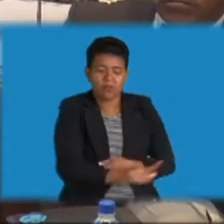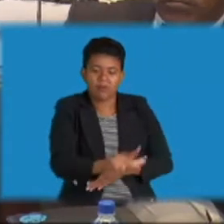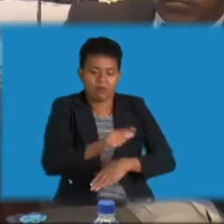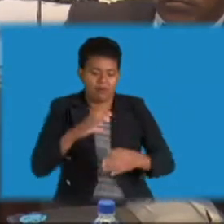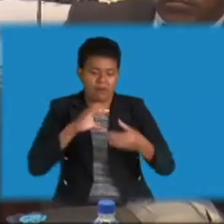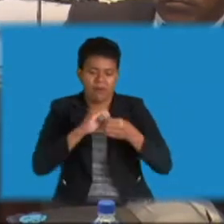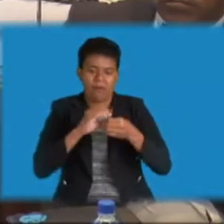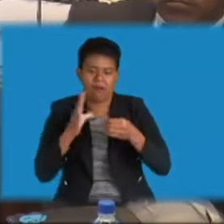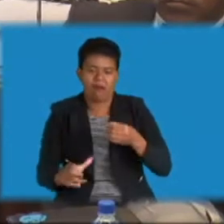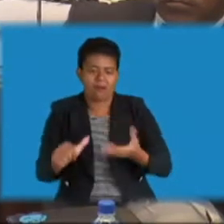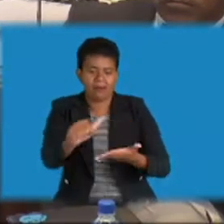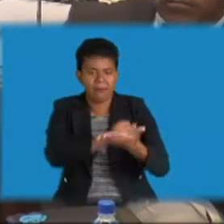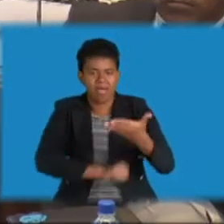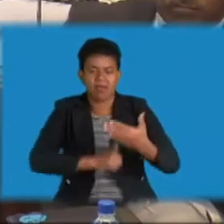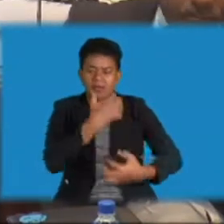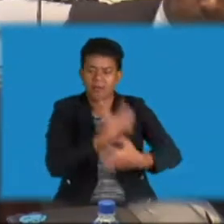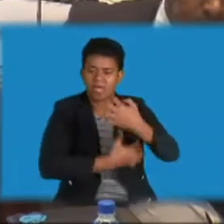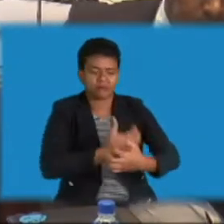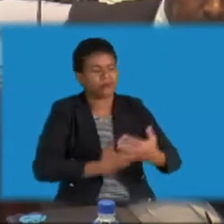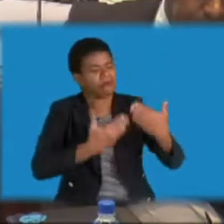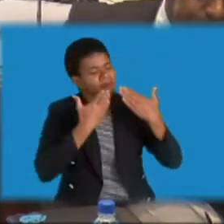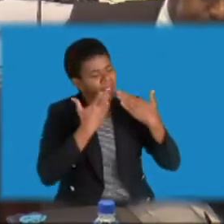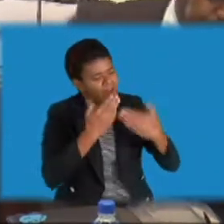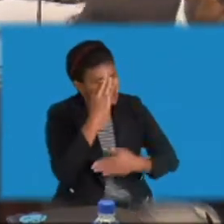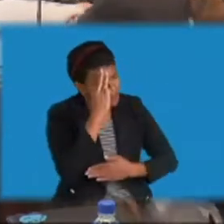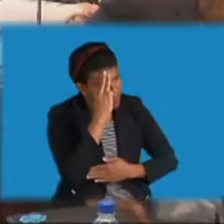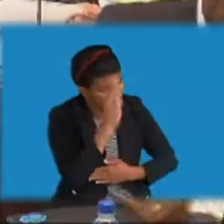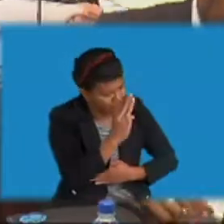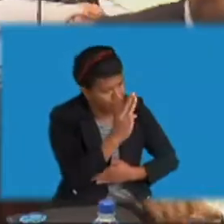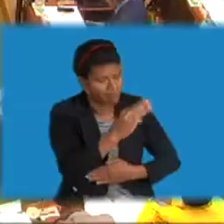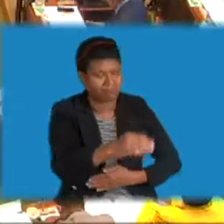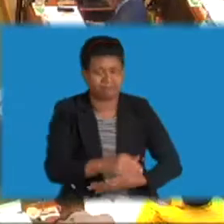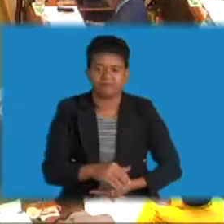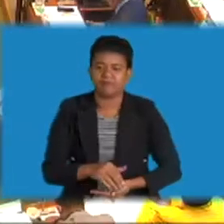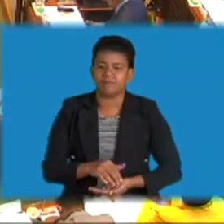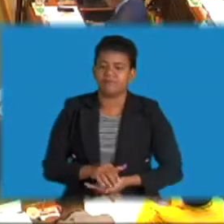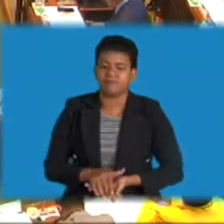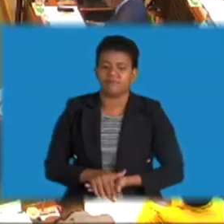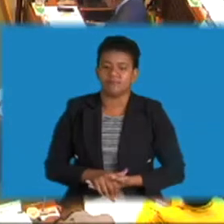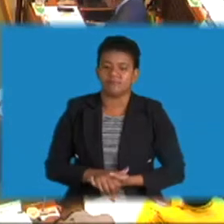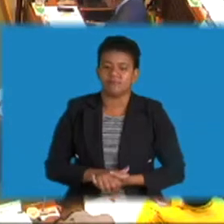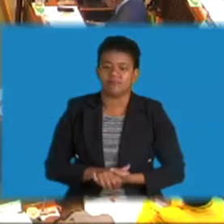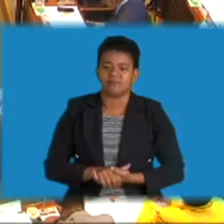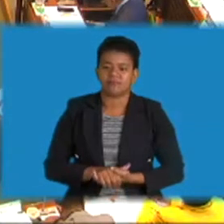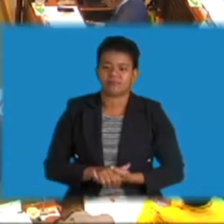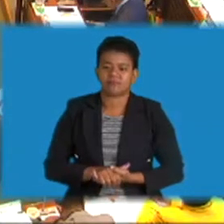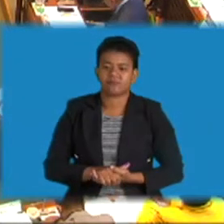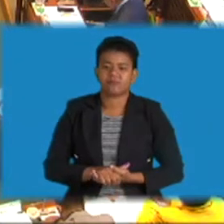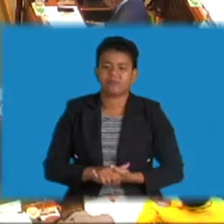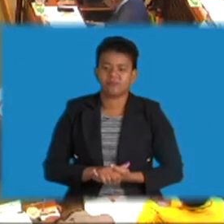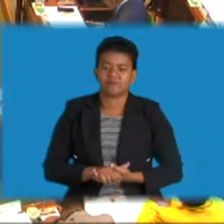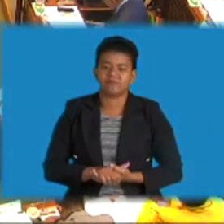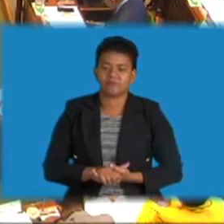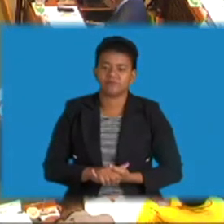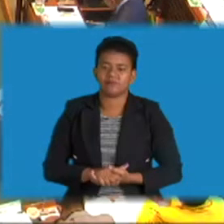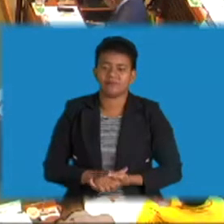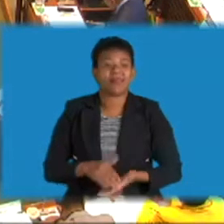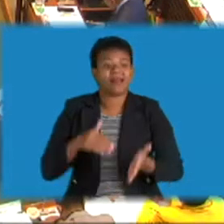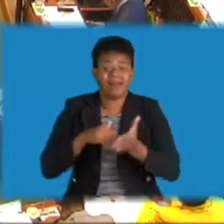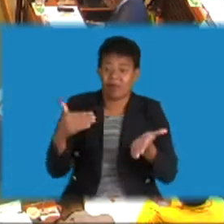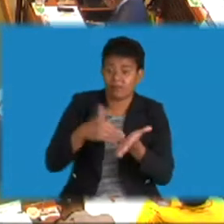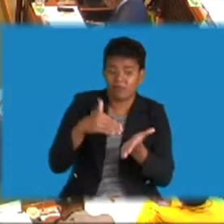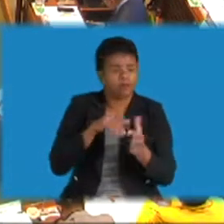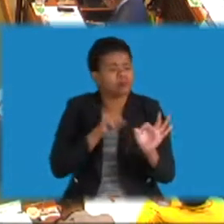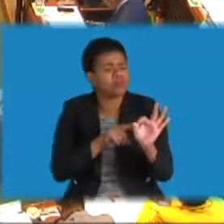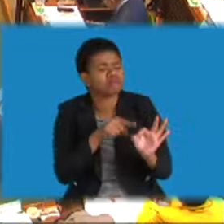Group of companies. Thank you, Madam Speaker. Thank you. Supplementary question. Madam Speaker, when it was established,